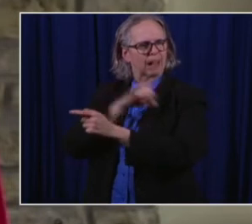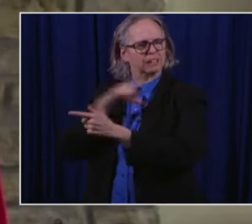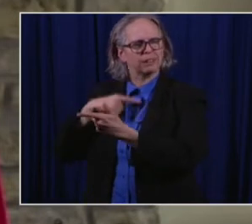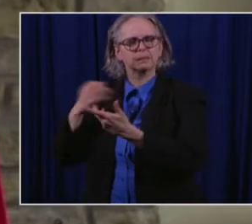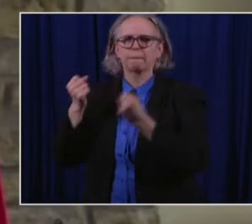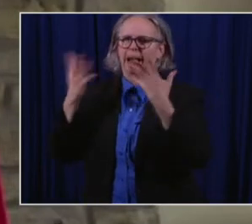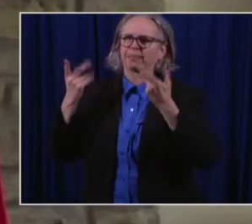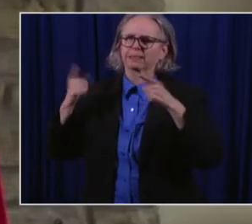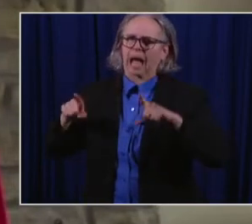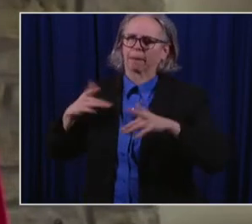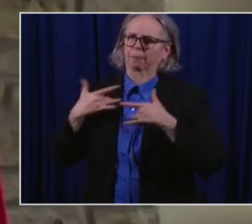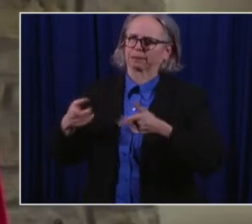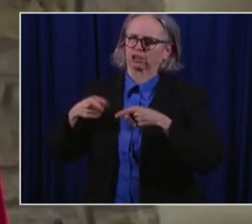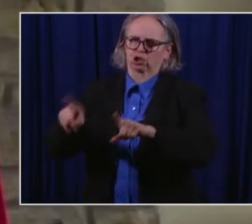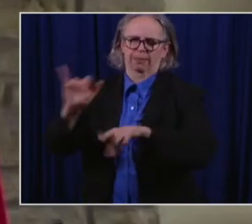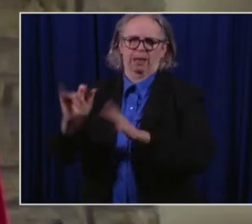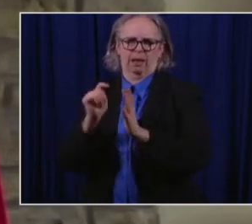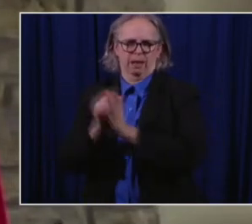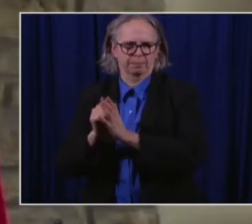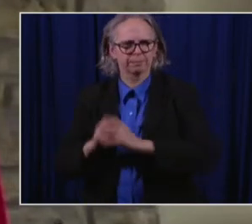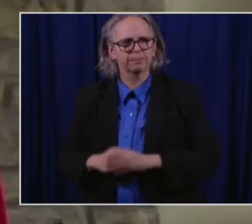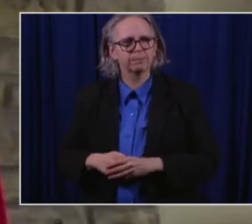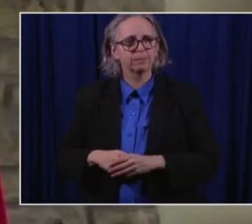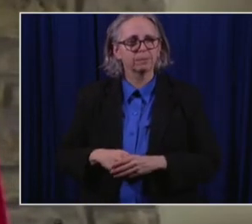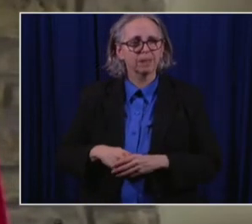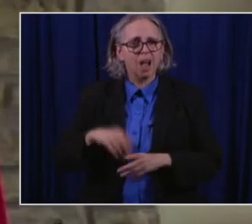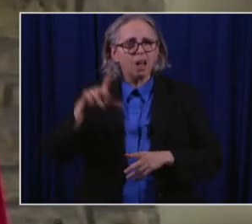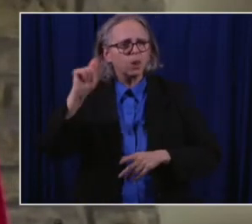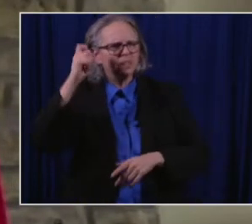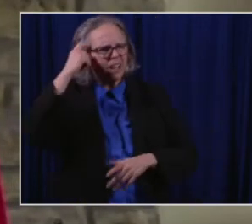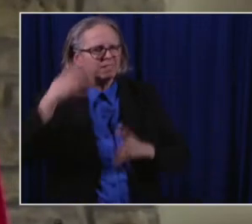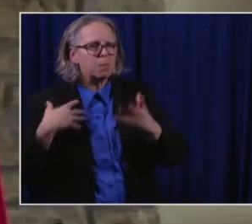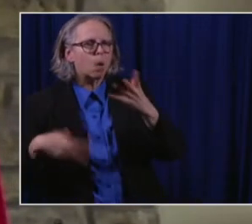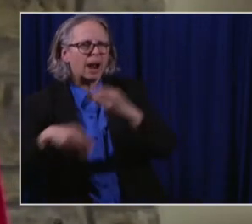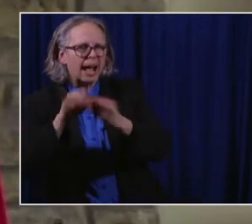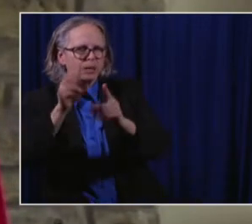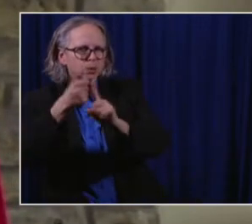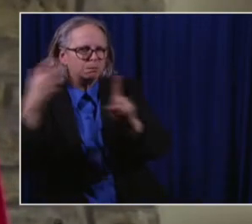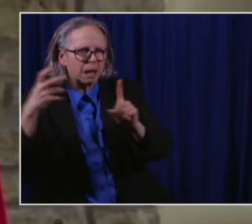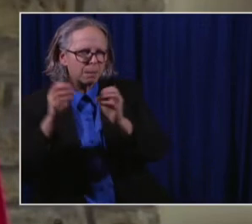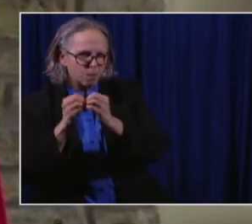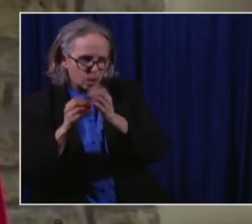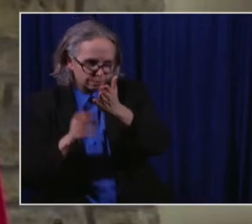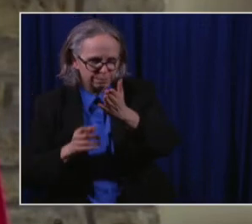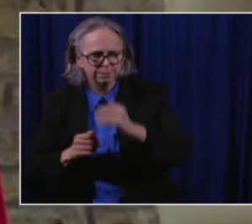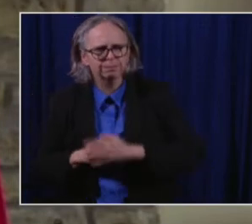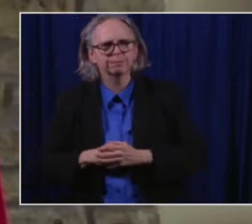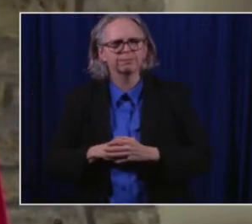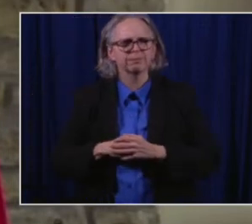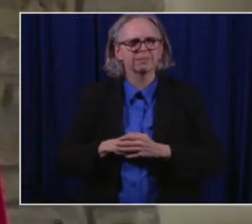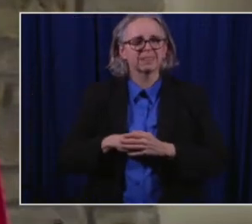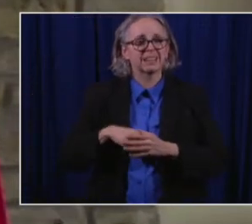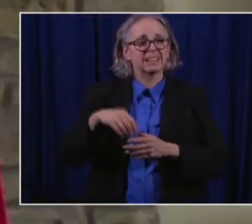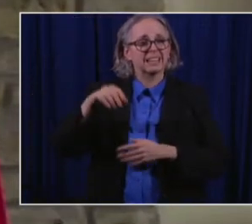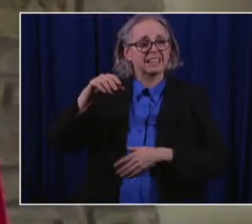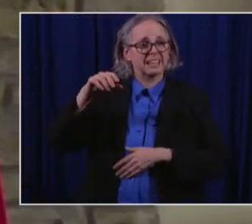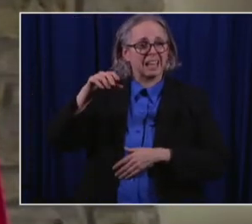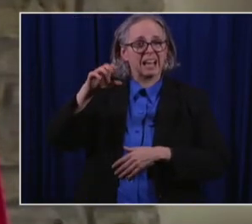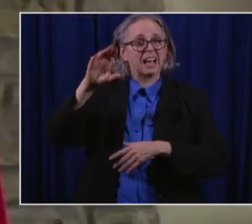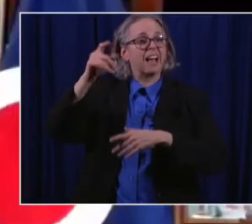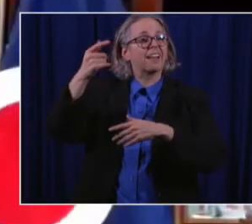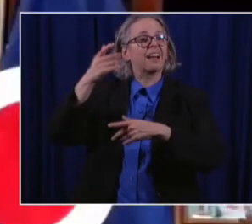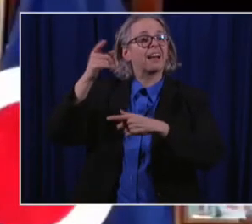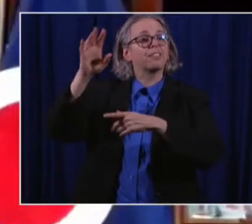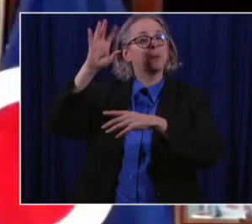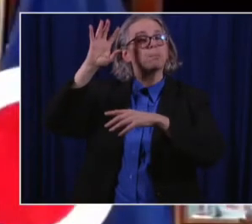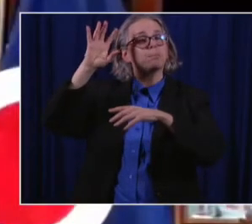Governor, if I could add to that, there has been action that the administration's been taking during this period, is that we are